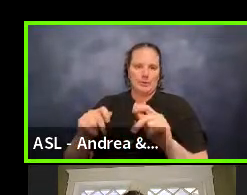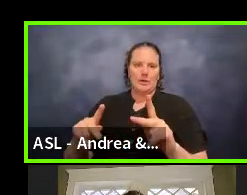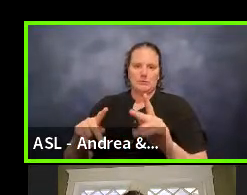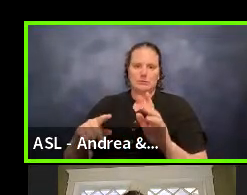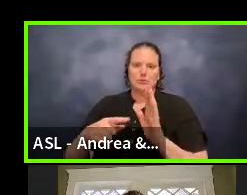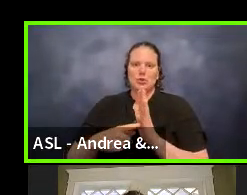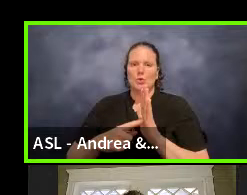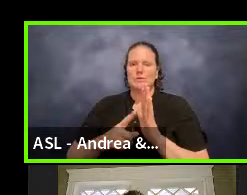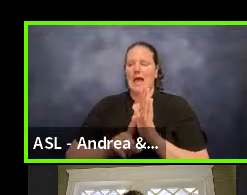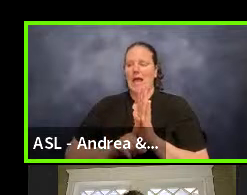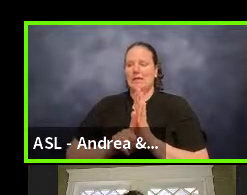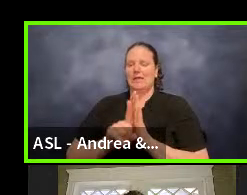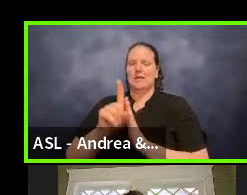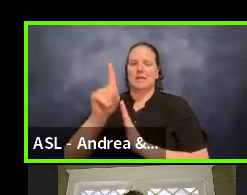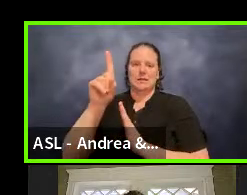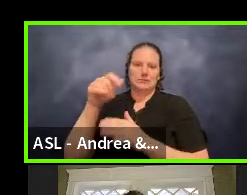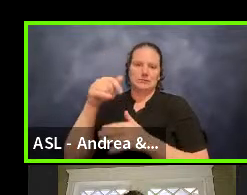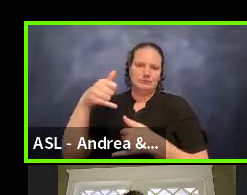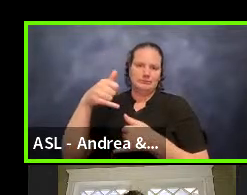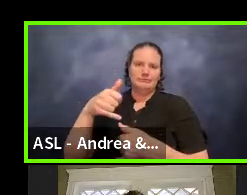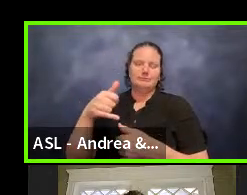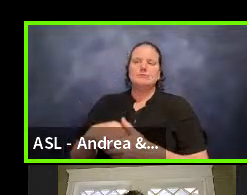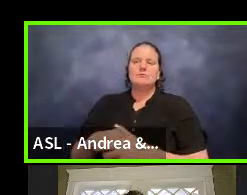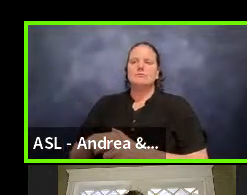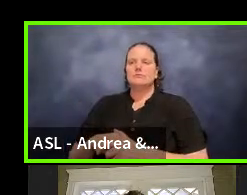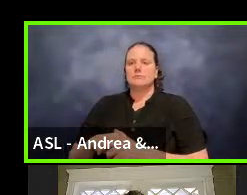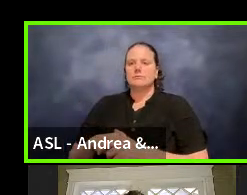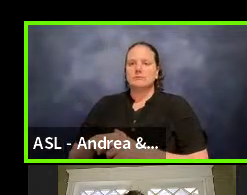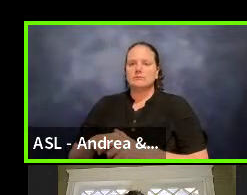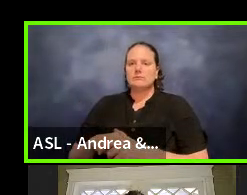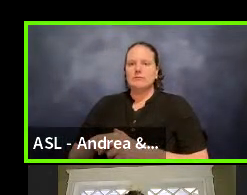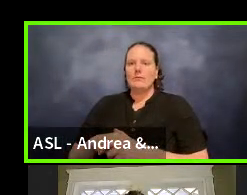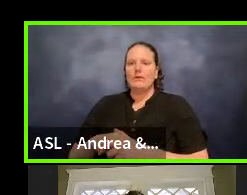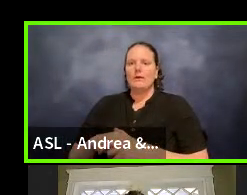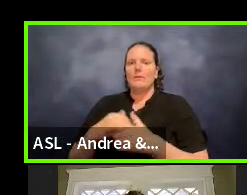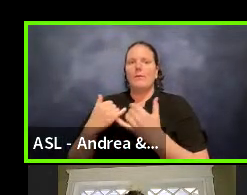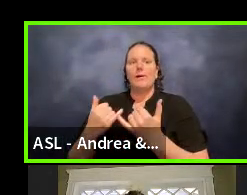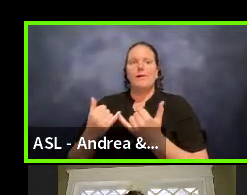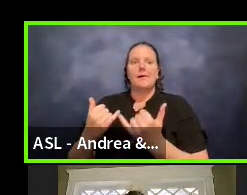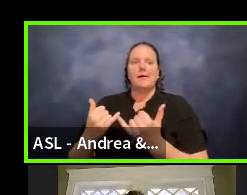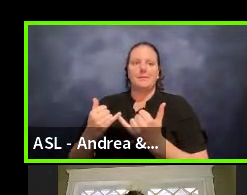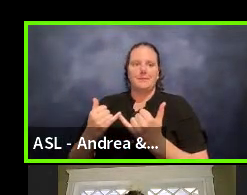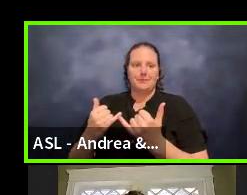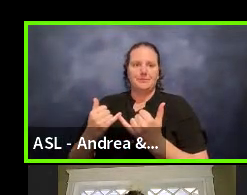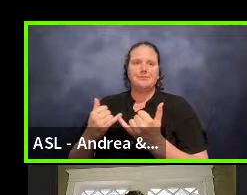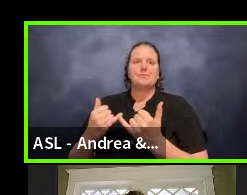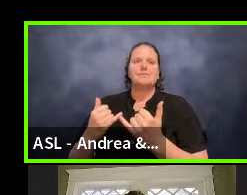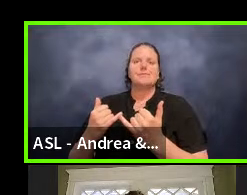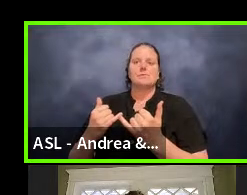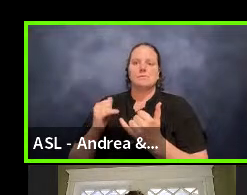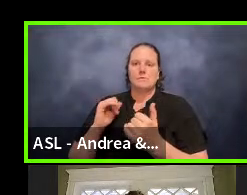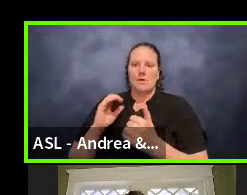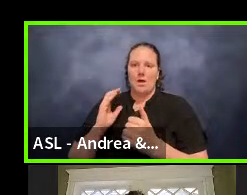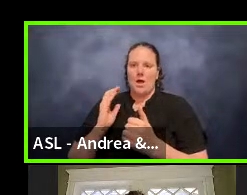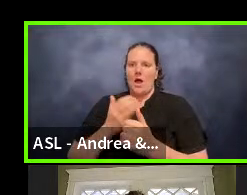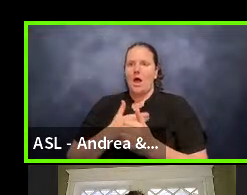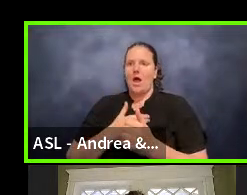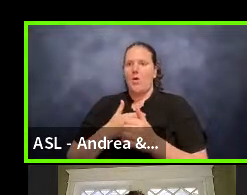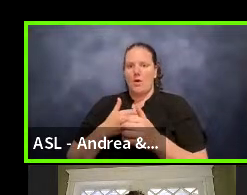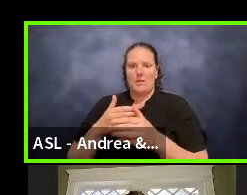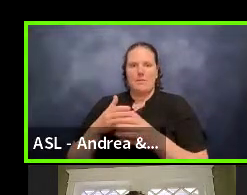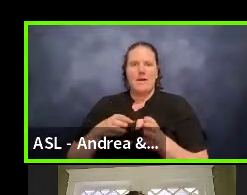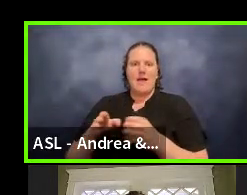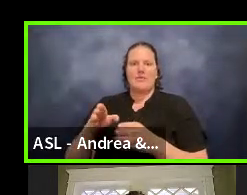will be. So we are right now, the path that we're on, we will need that Coast Guard permit